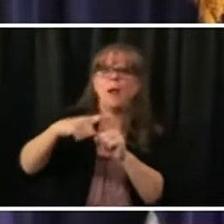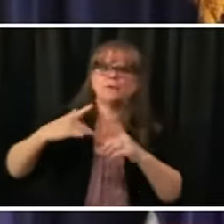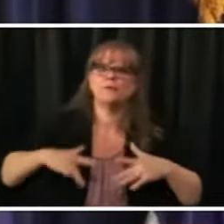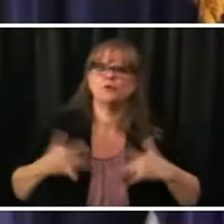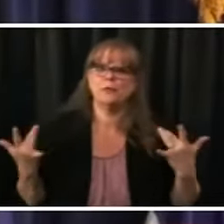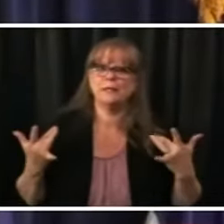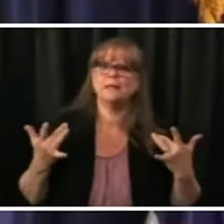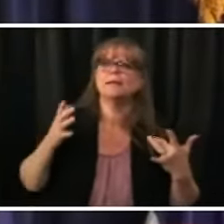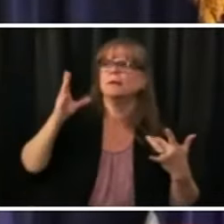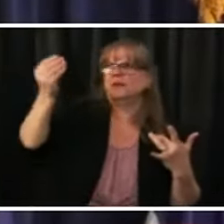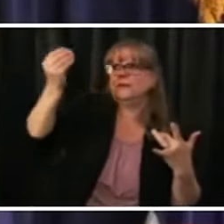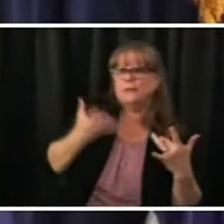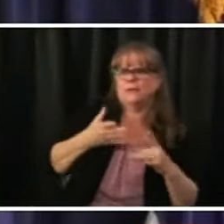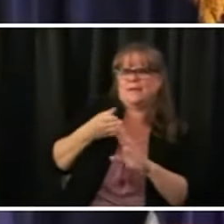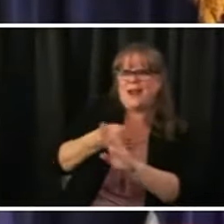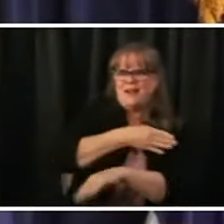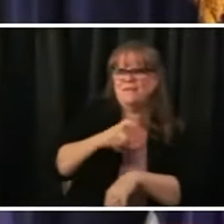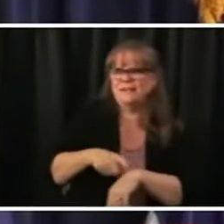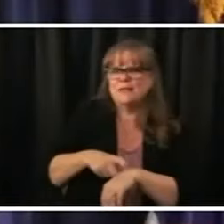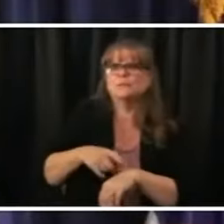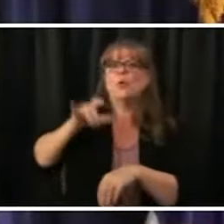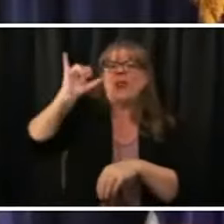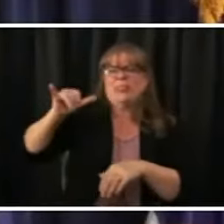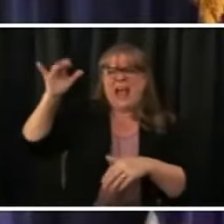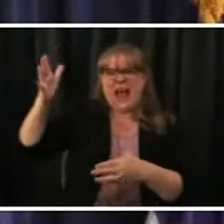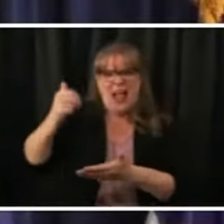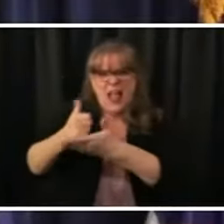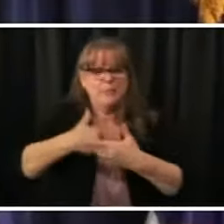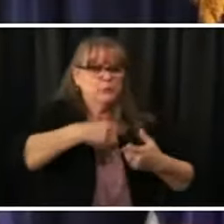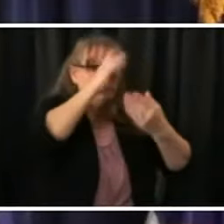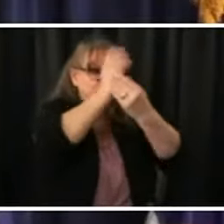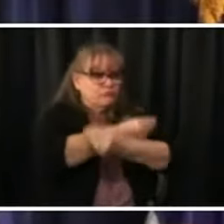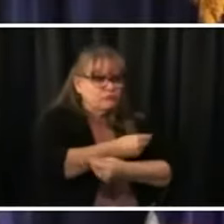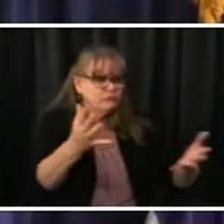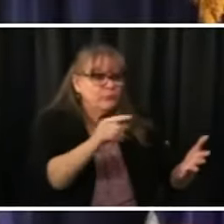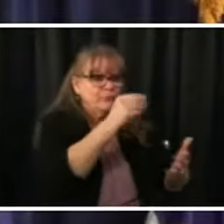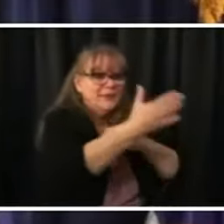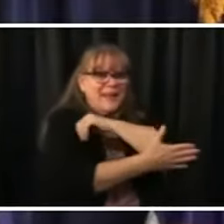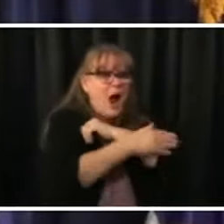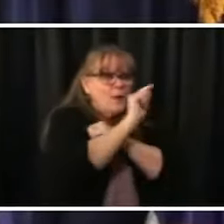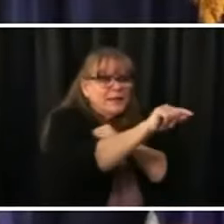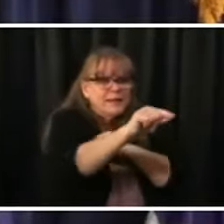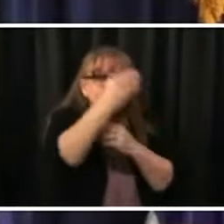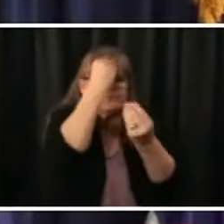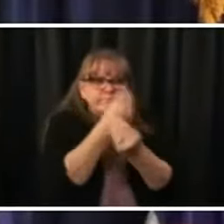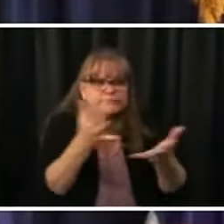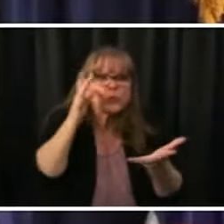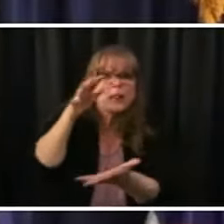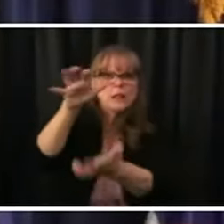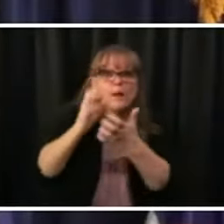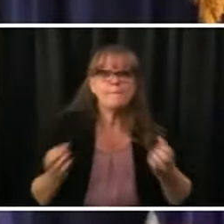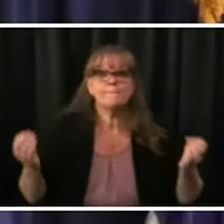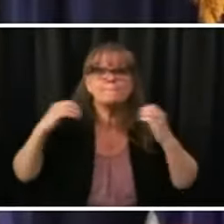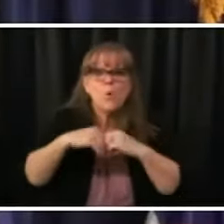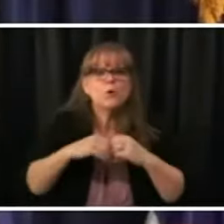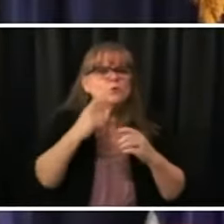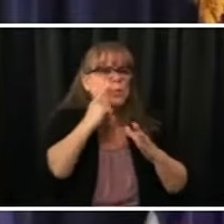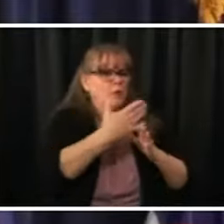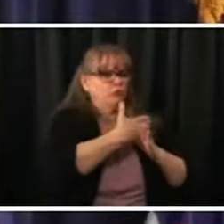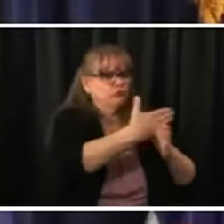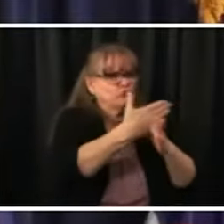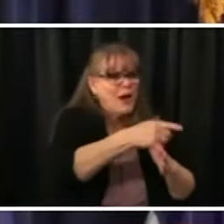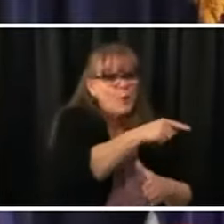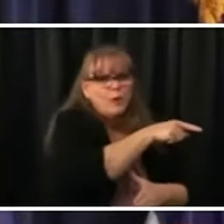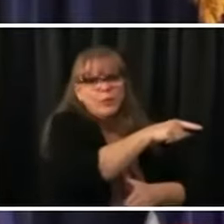for counties, more updates in real time as soon as we know it. All of our partners know it. What still